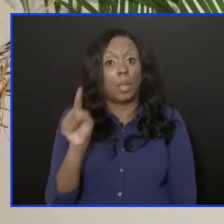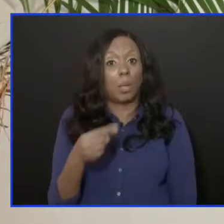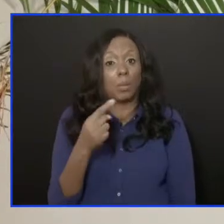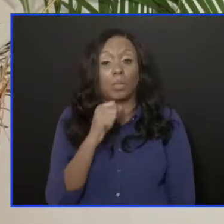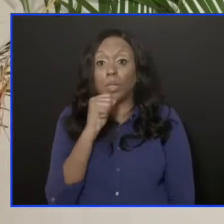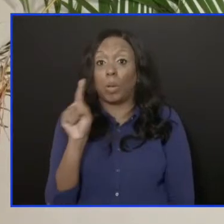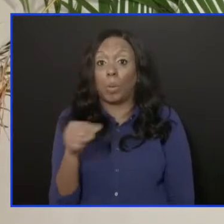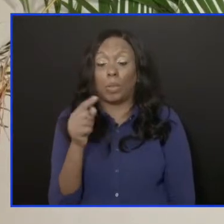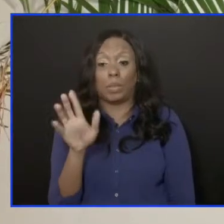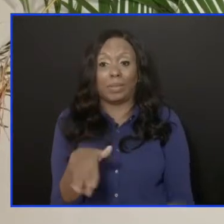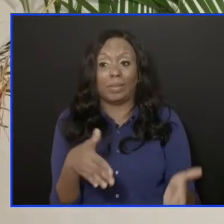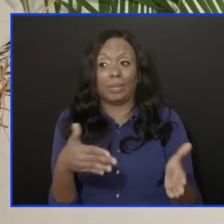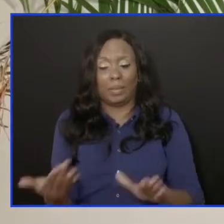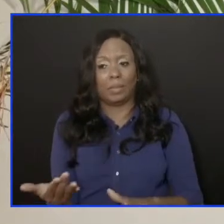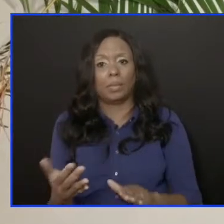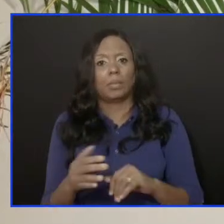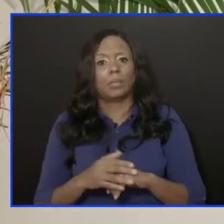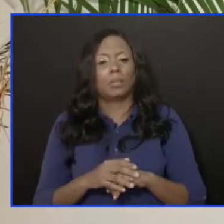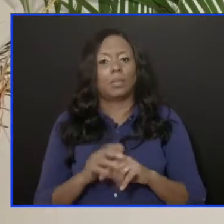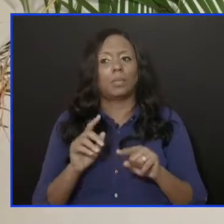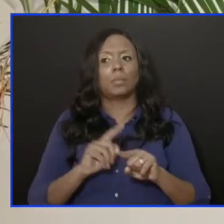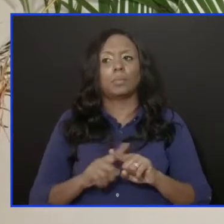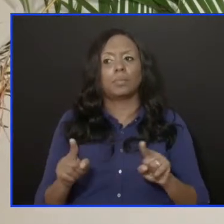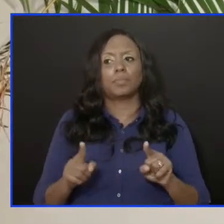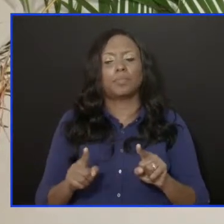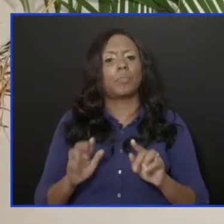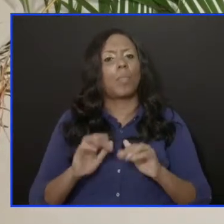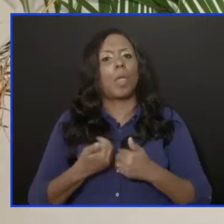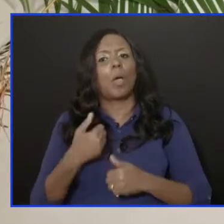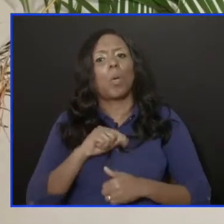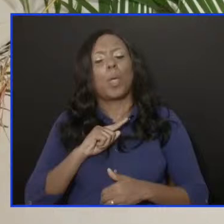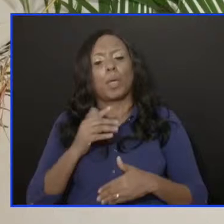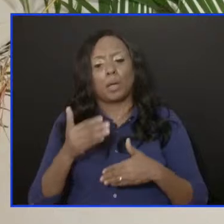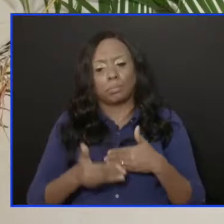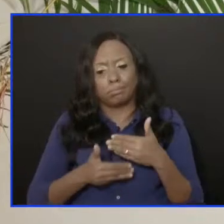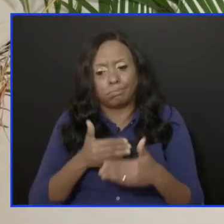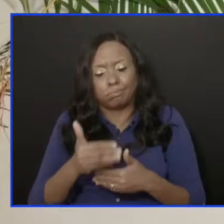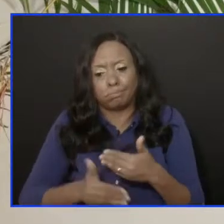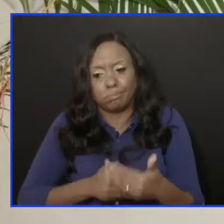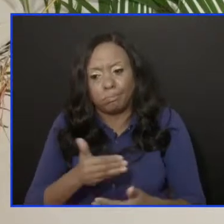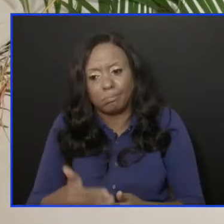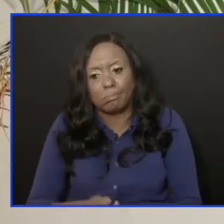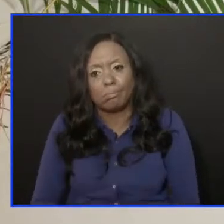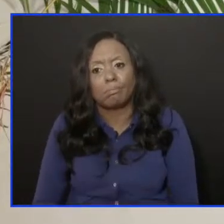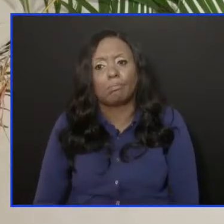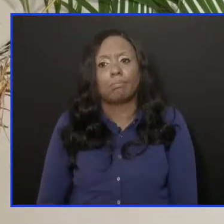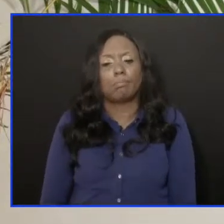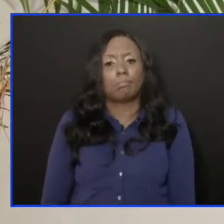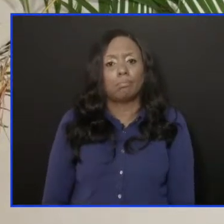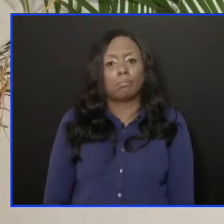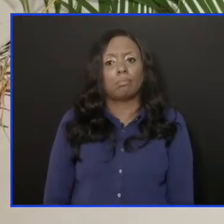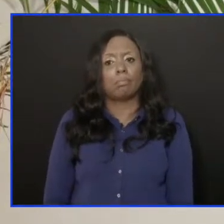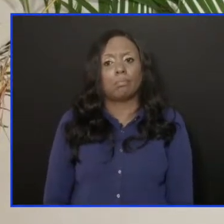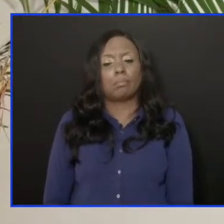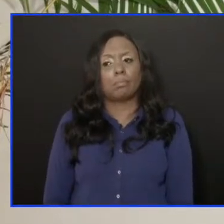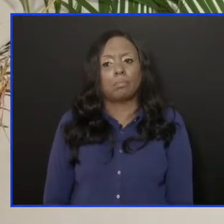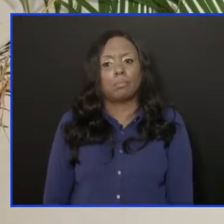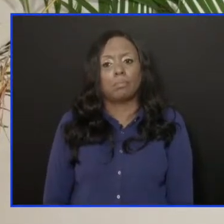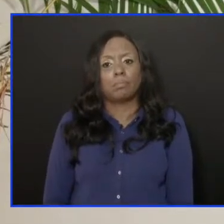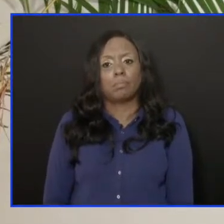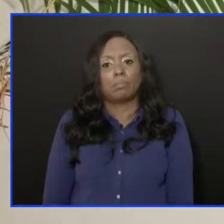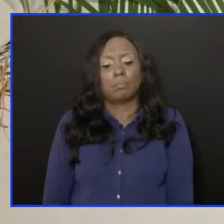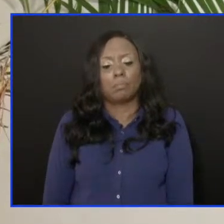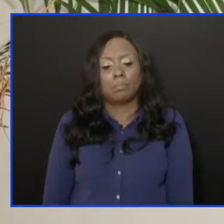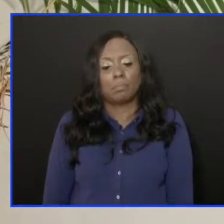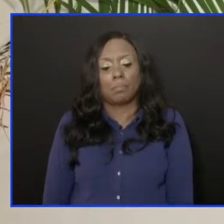the other indices of how well we are doing in country. We've always said from the beginning that we have to look at a